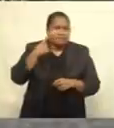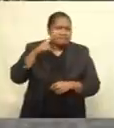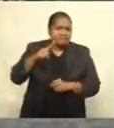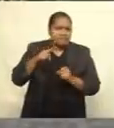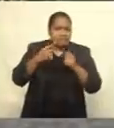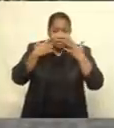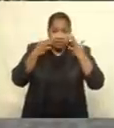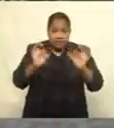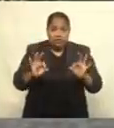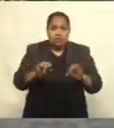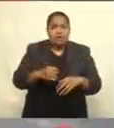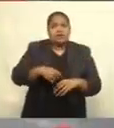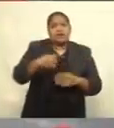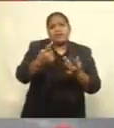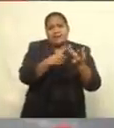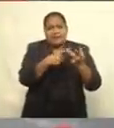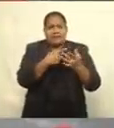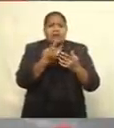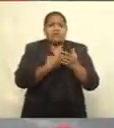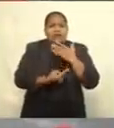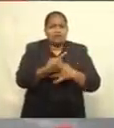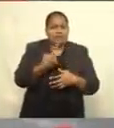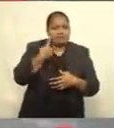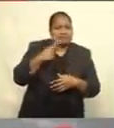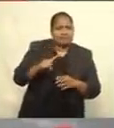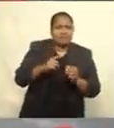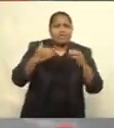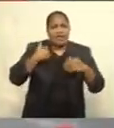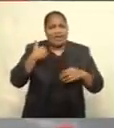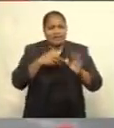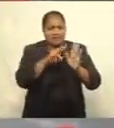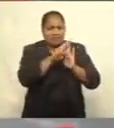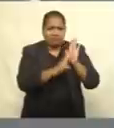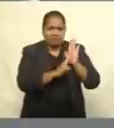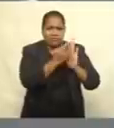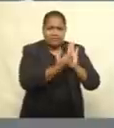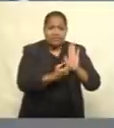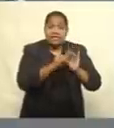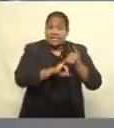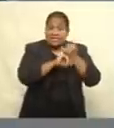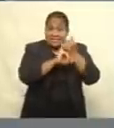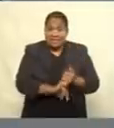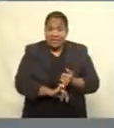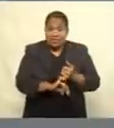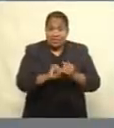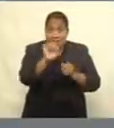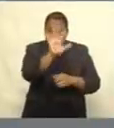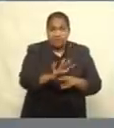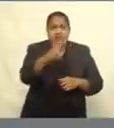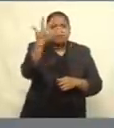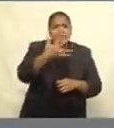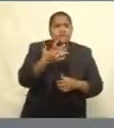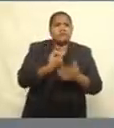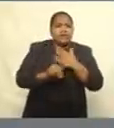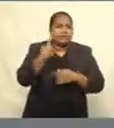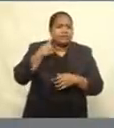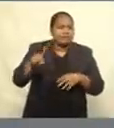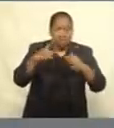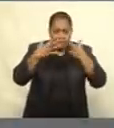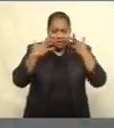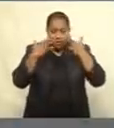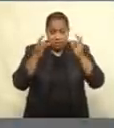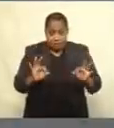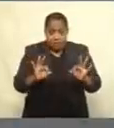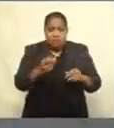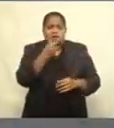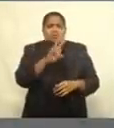failed to comply with the health restrictions. Of the 40 cases in the Southern Division, 15 were found to have breached the curfew, while